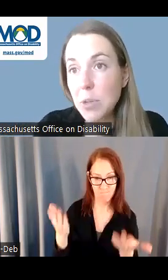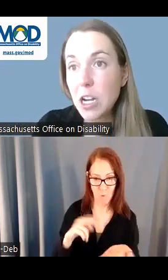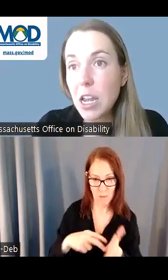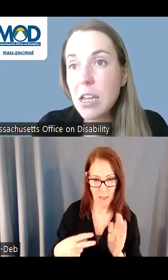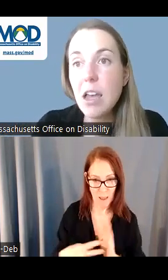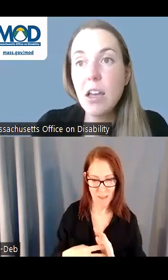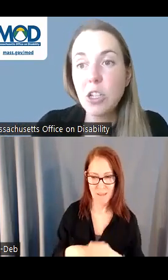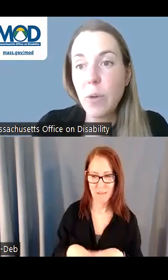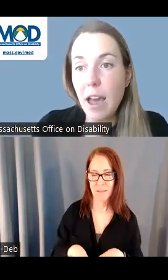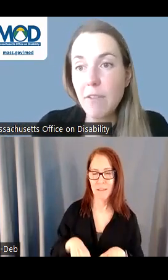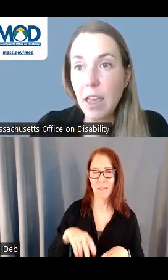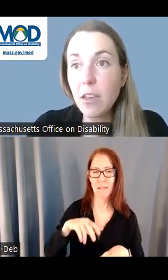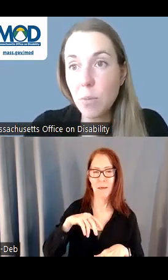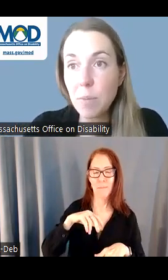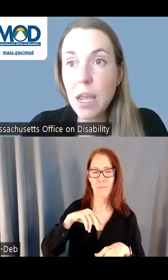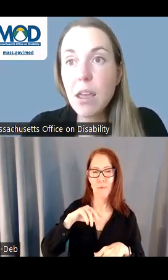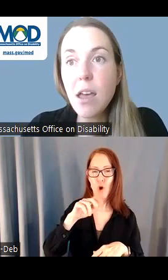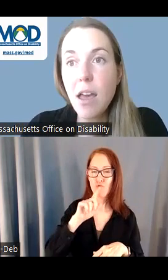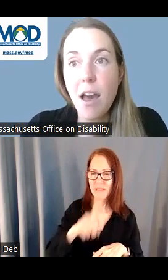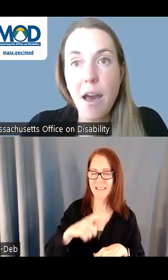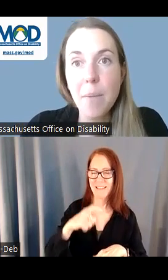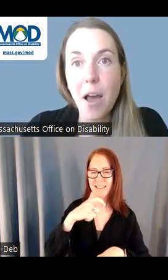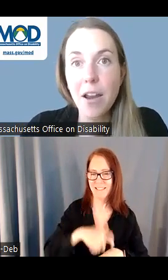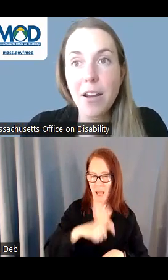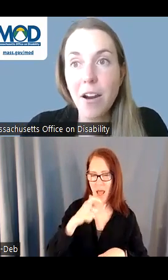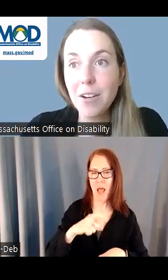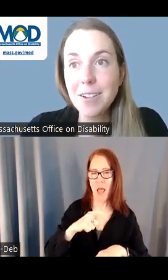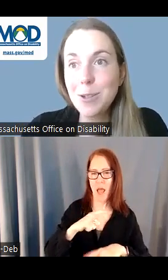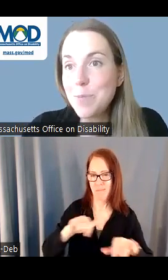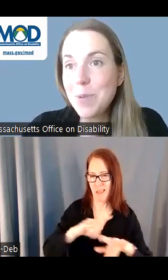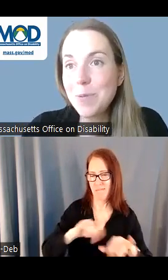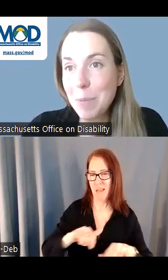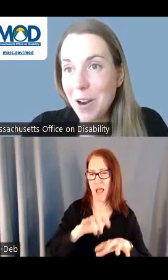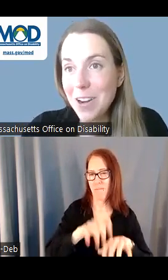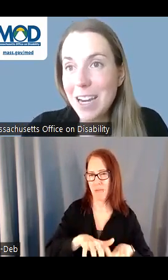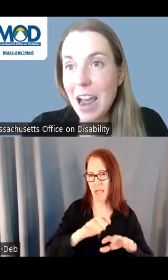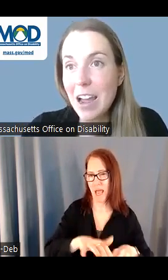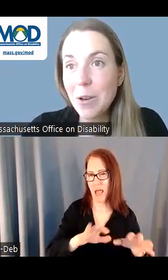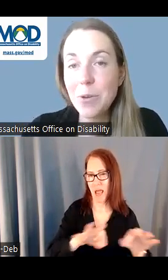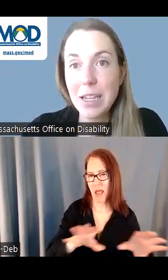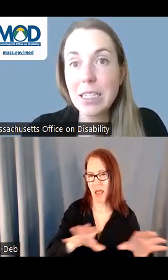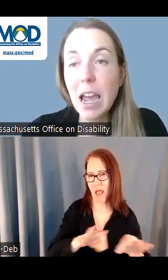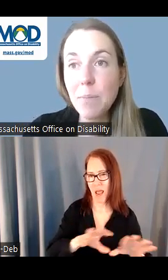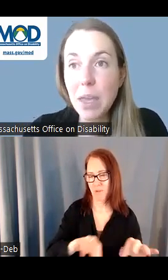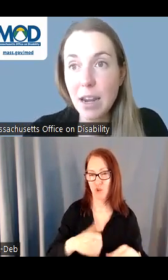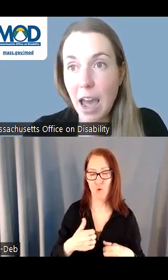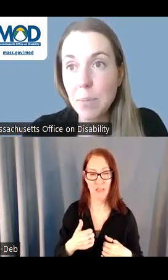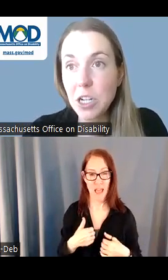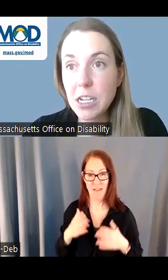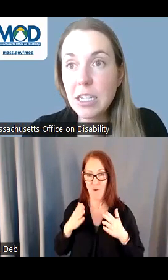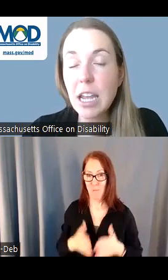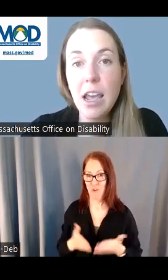real-time captioning. So we have a human being on our Zoom webinar today who is